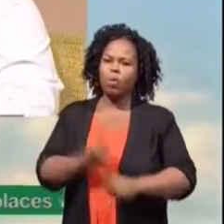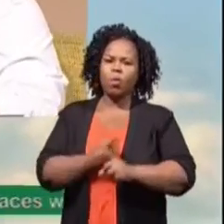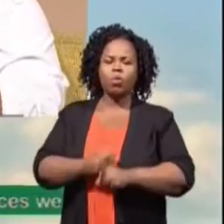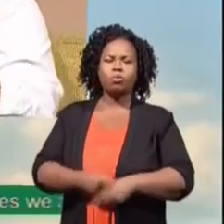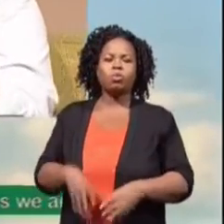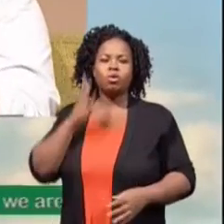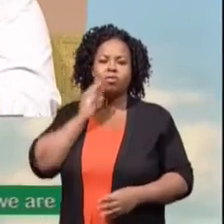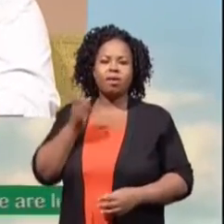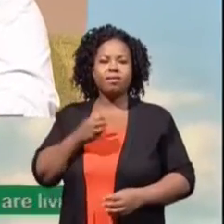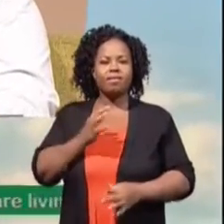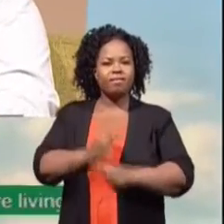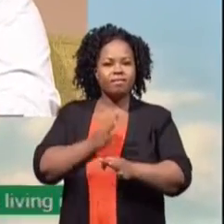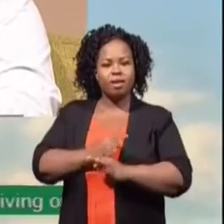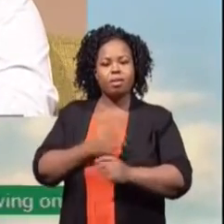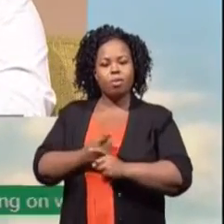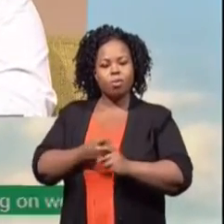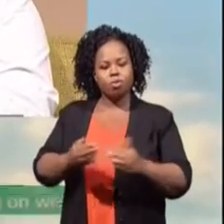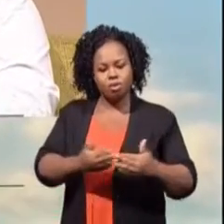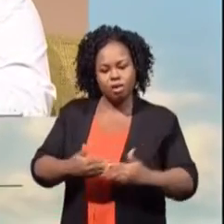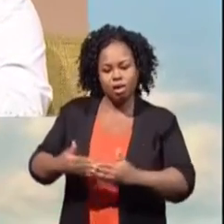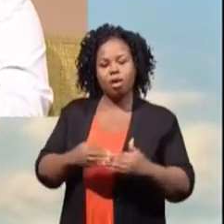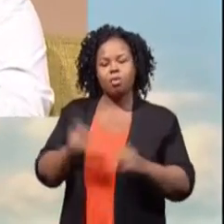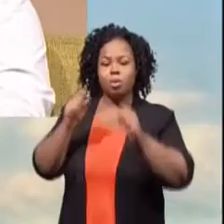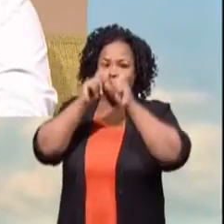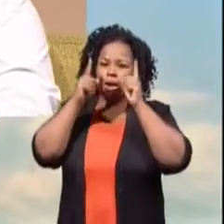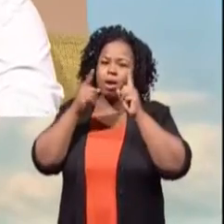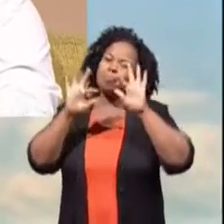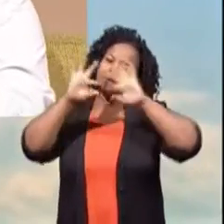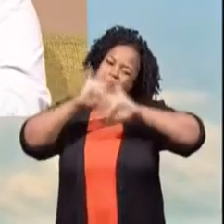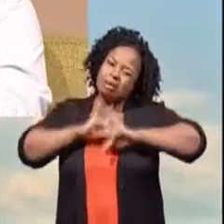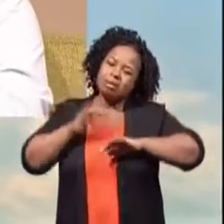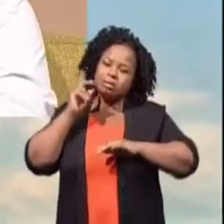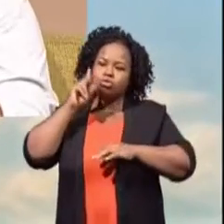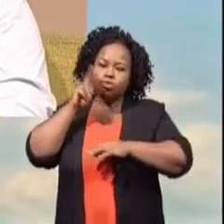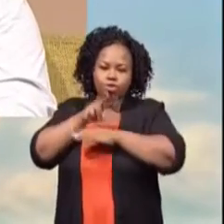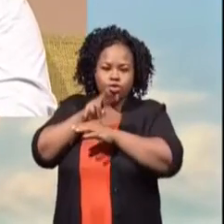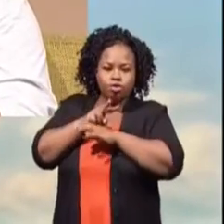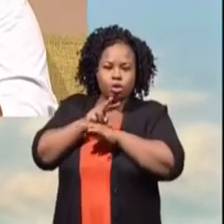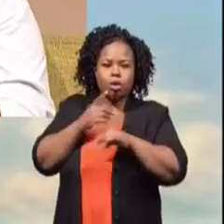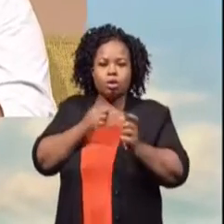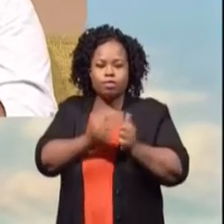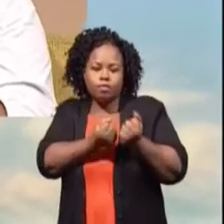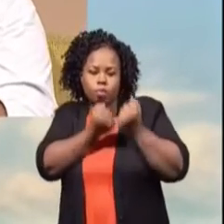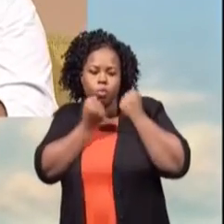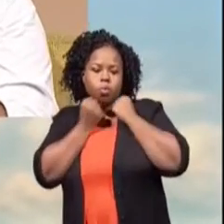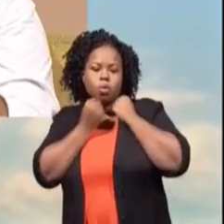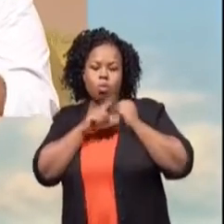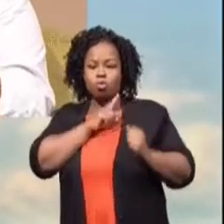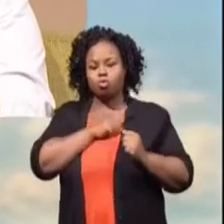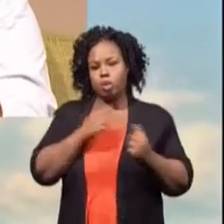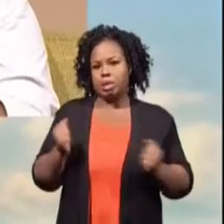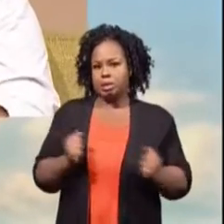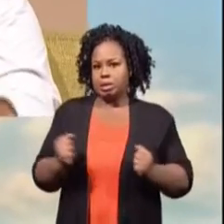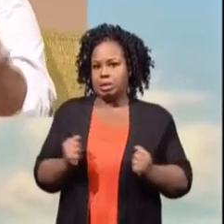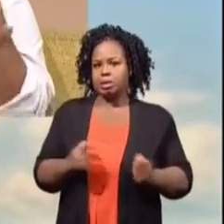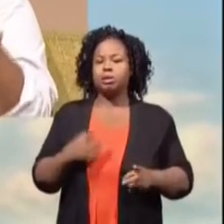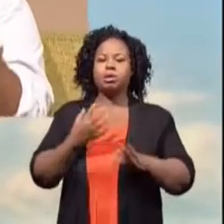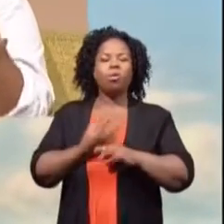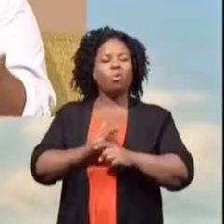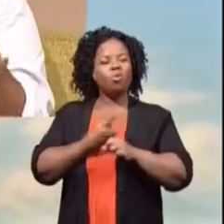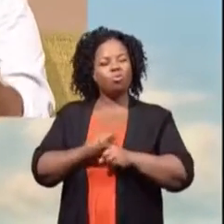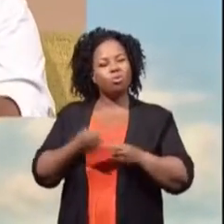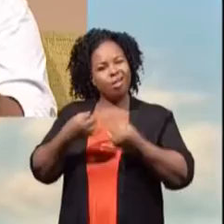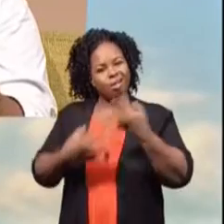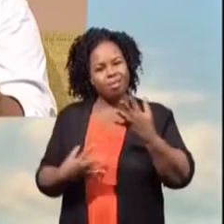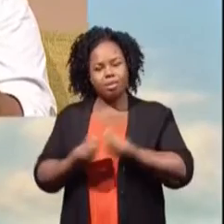ke ngoku olakukhathalela utata omkhulu wakhe like bendisitshizwa nsithi utata omkhulu wakhe would wake up ebusuku azobajonga uba bombathile naye ebusika eshele kuyabanda